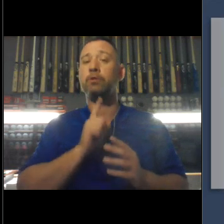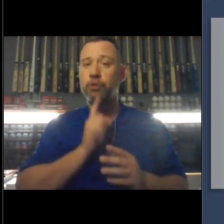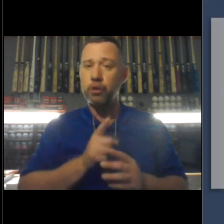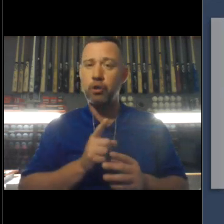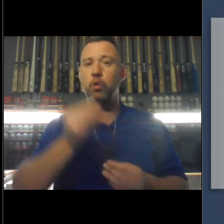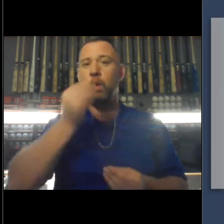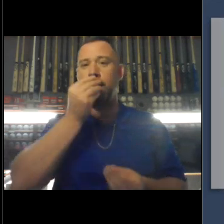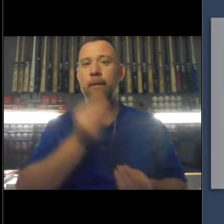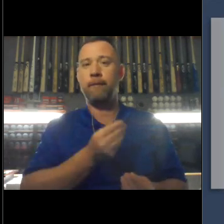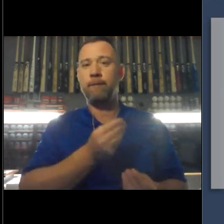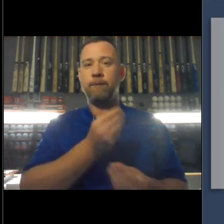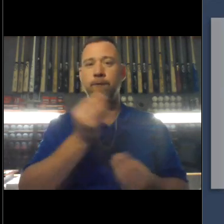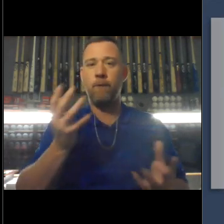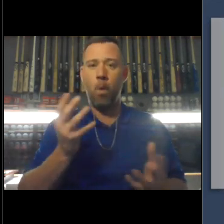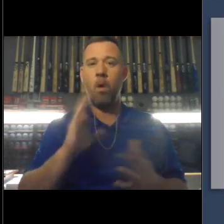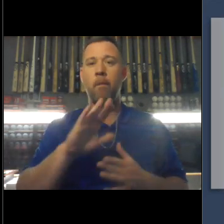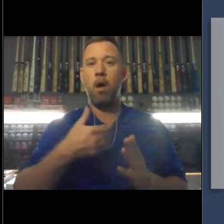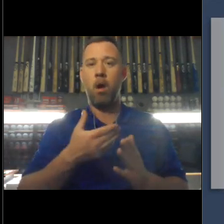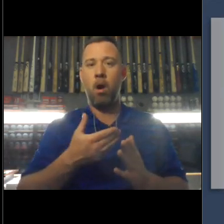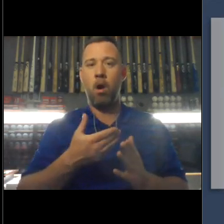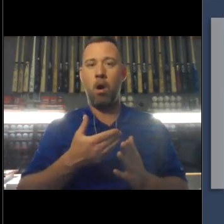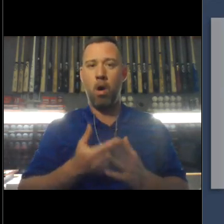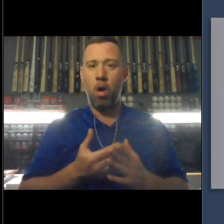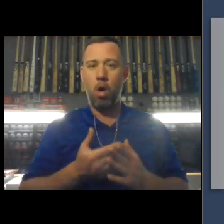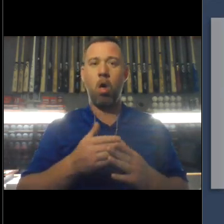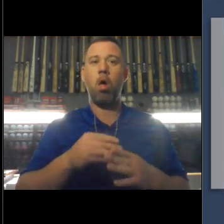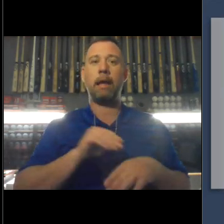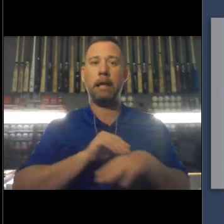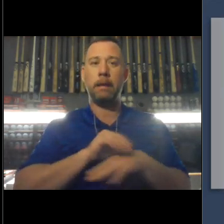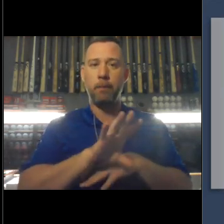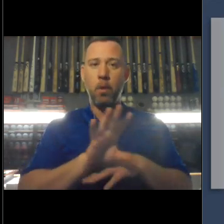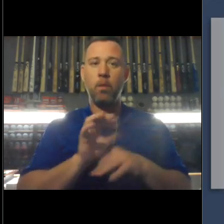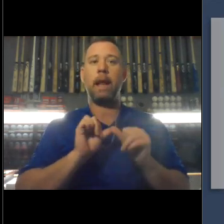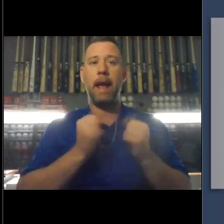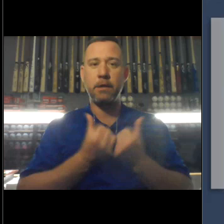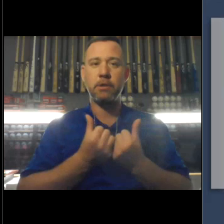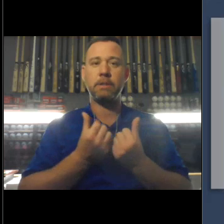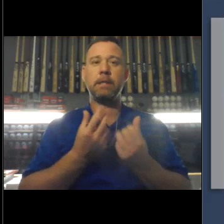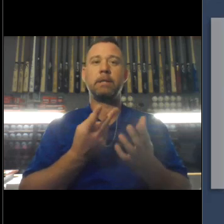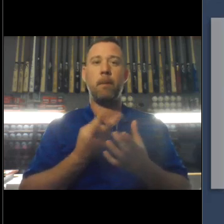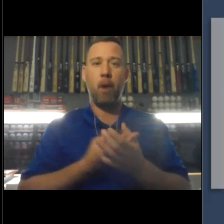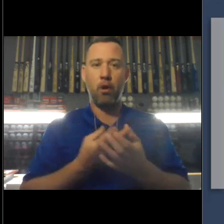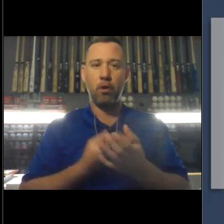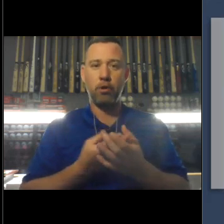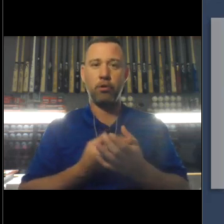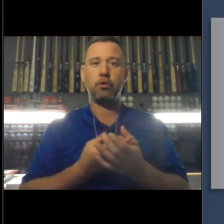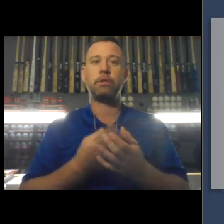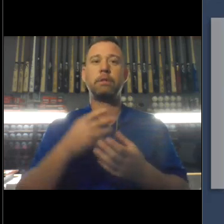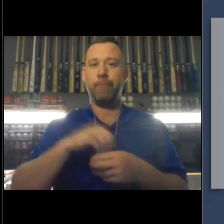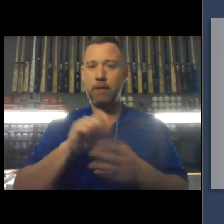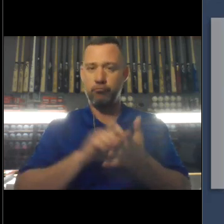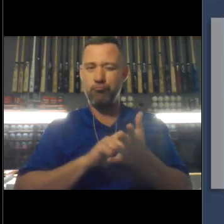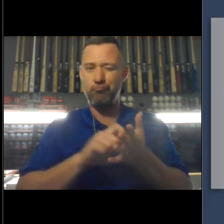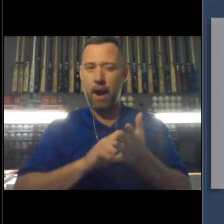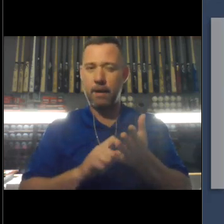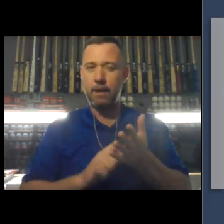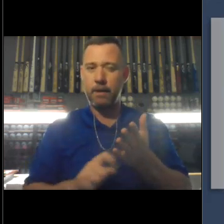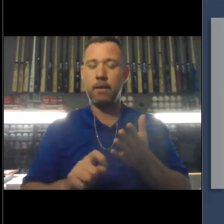inform all impacted agency partners in writing